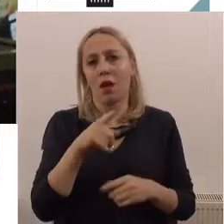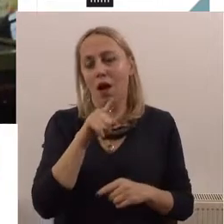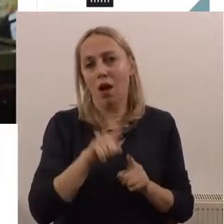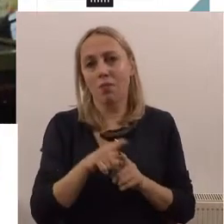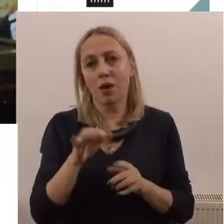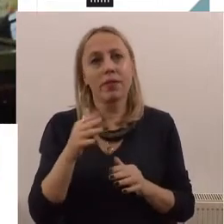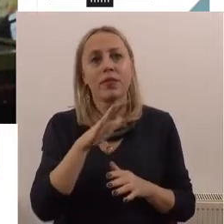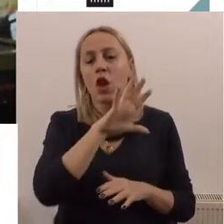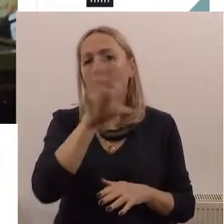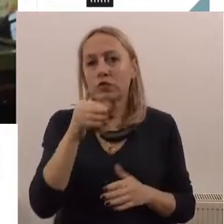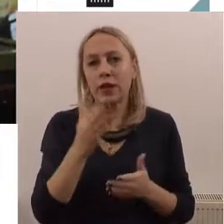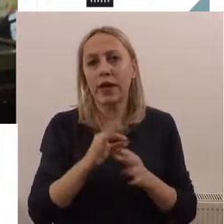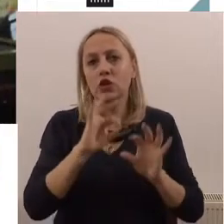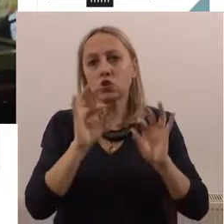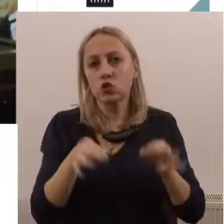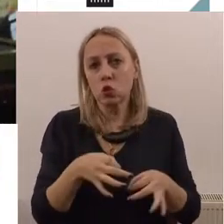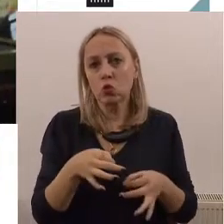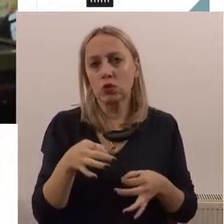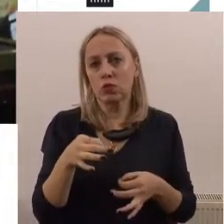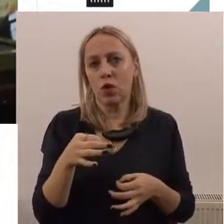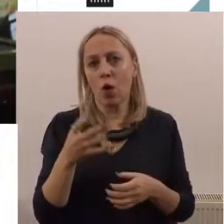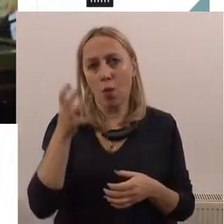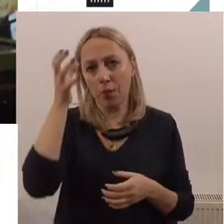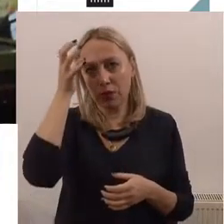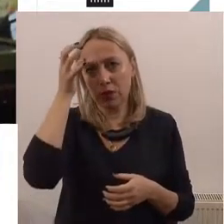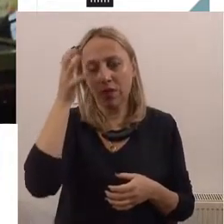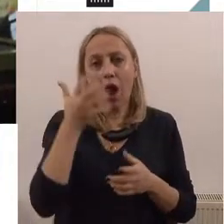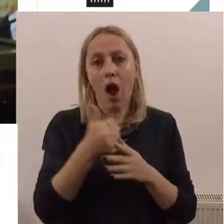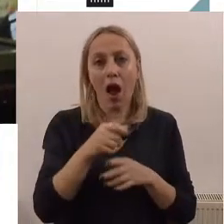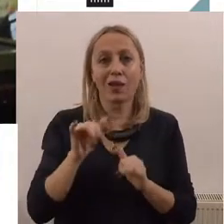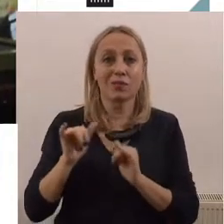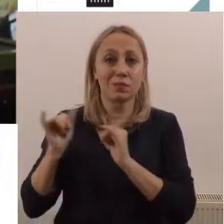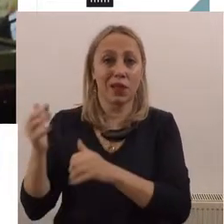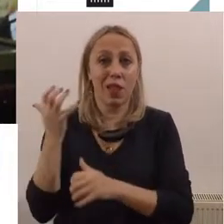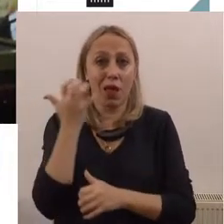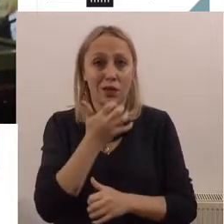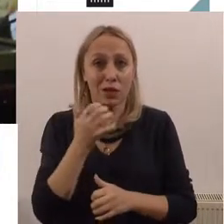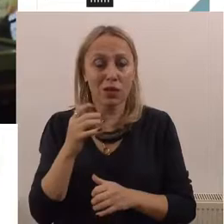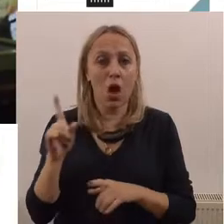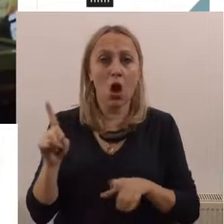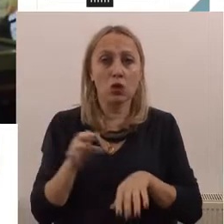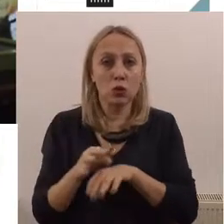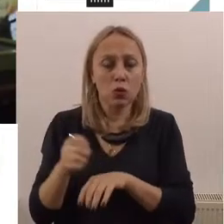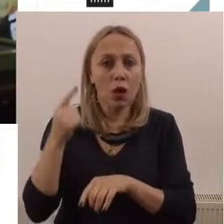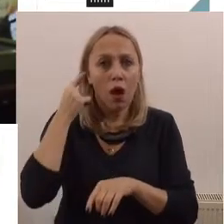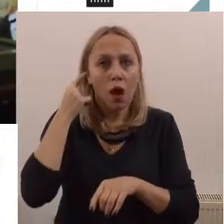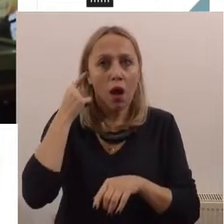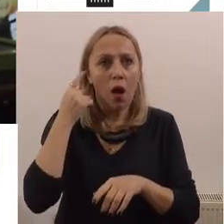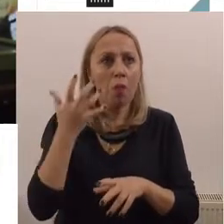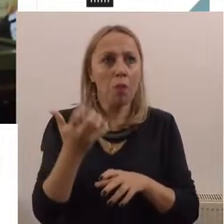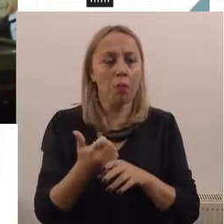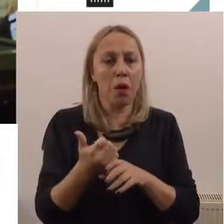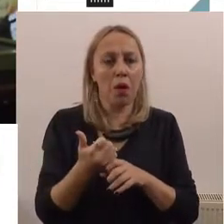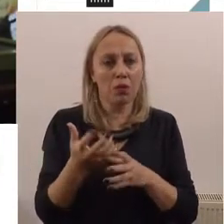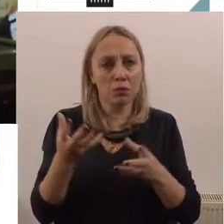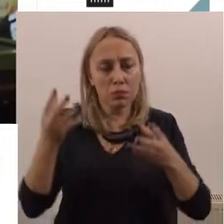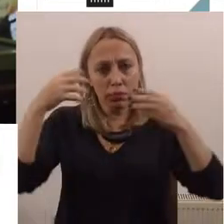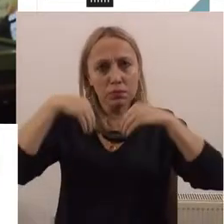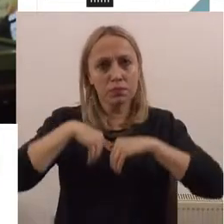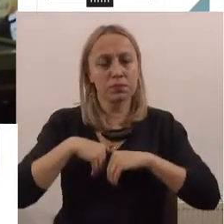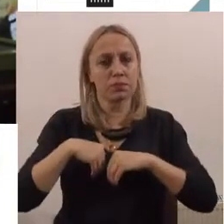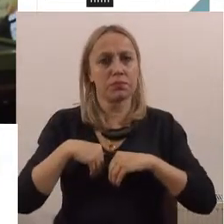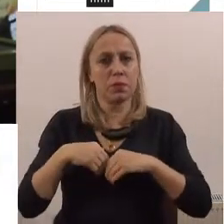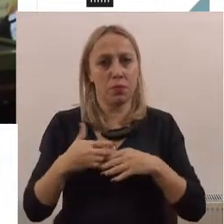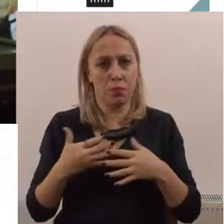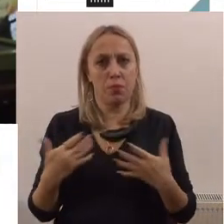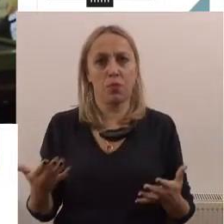hear this audio descriptions, they can see the art objects in a different